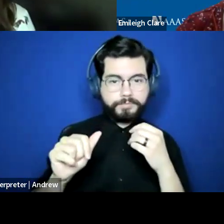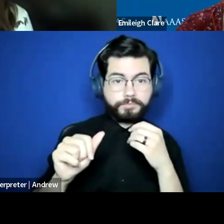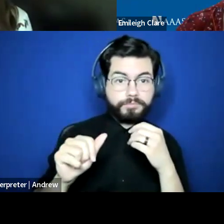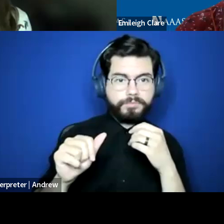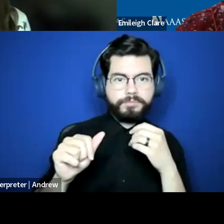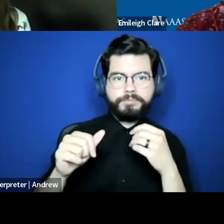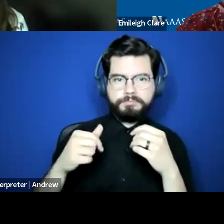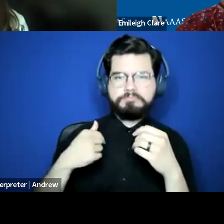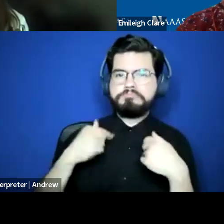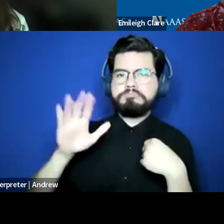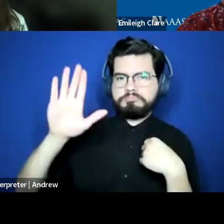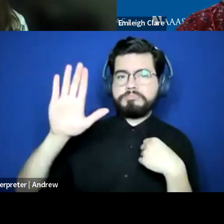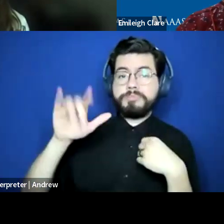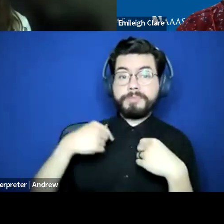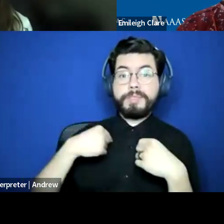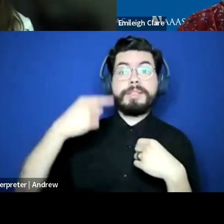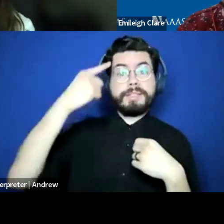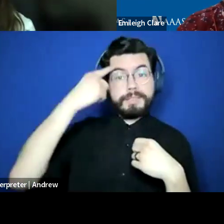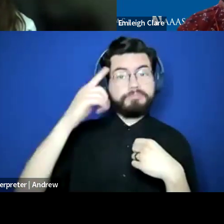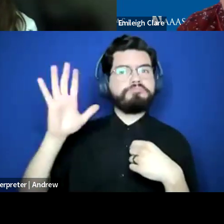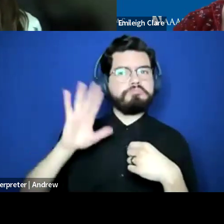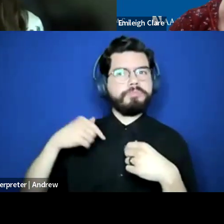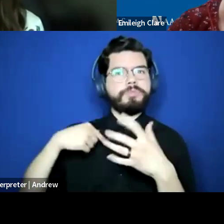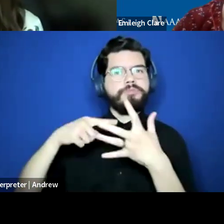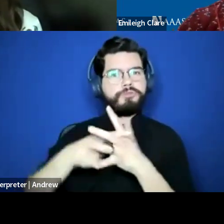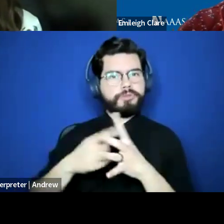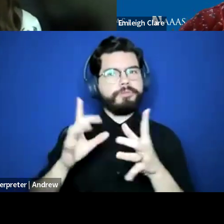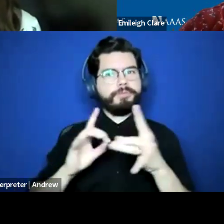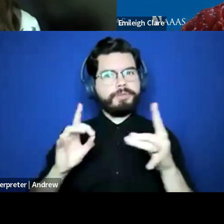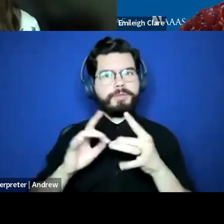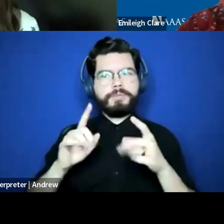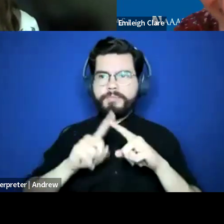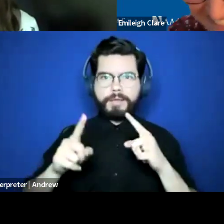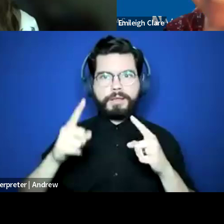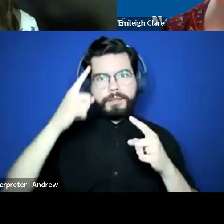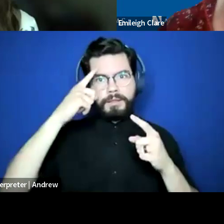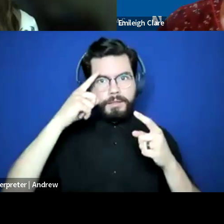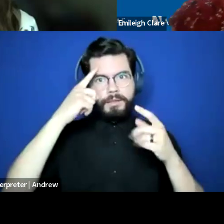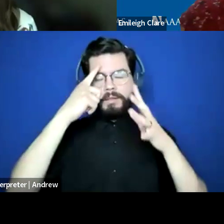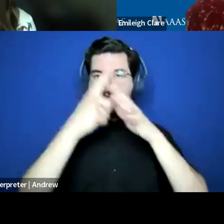I'm happy to go. I think I actually started talking about this earlier and I was kind of a little scatterbrained and didn't finish my thought.